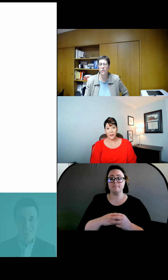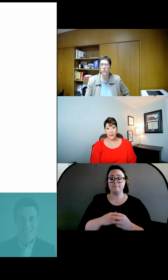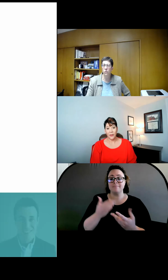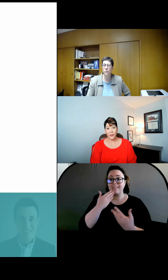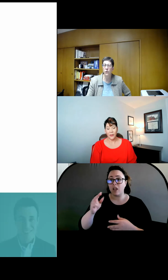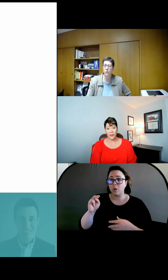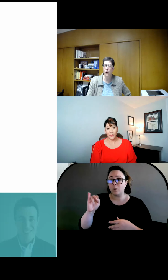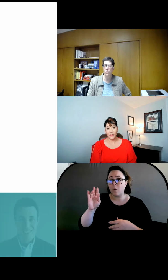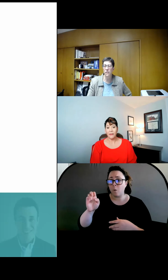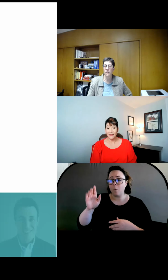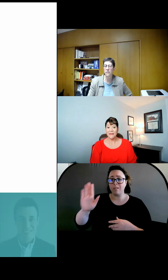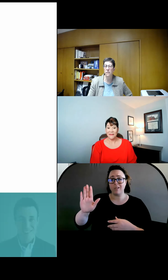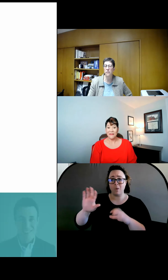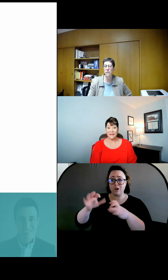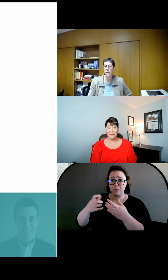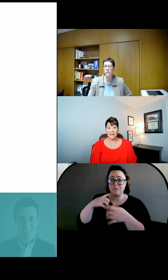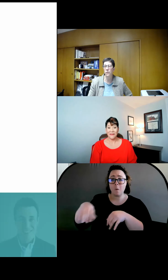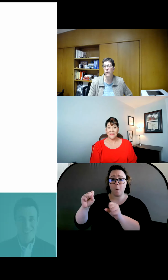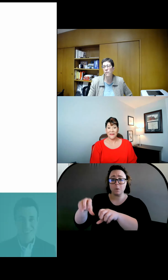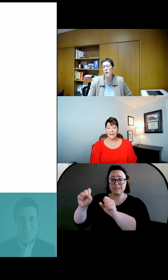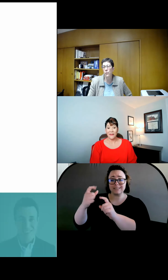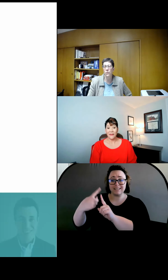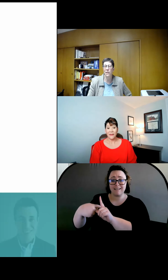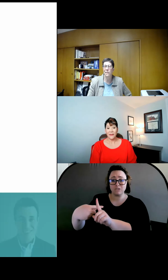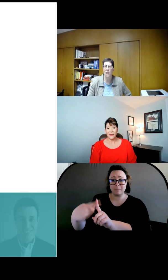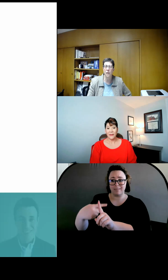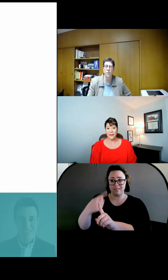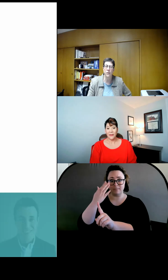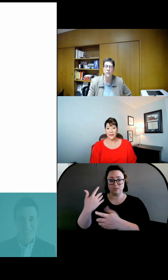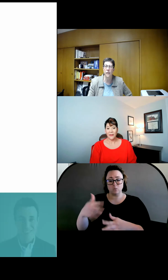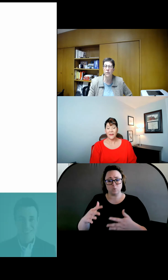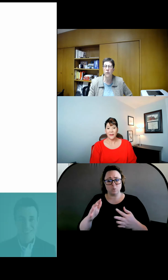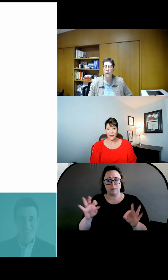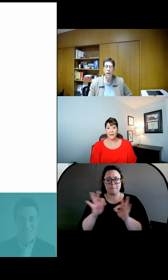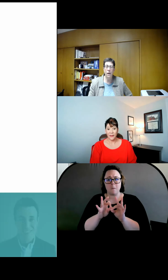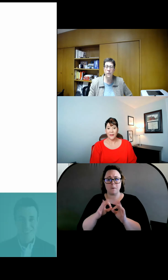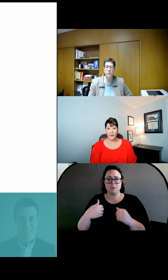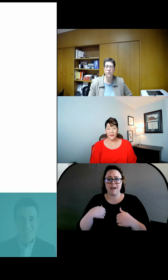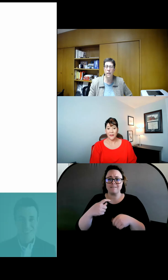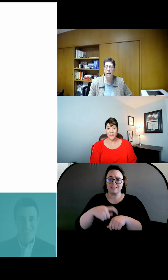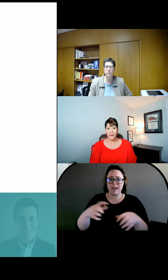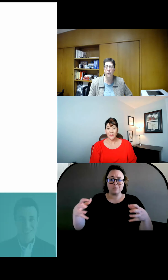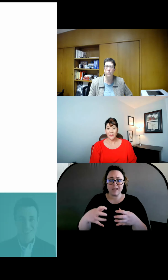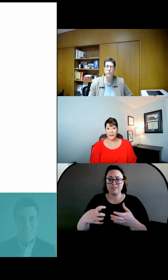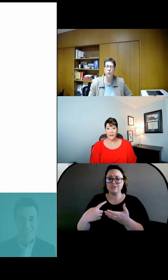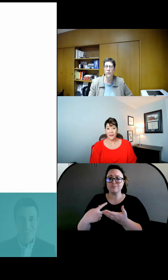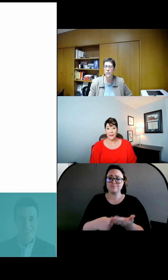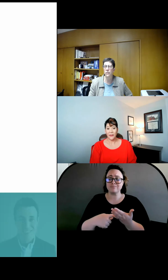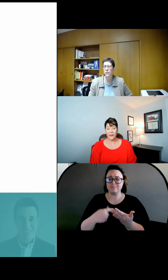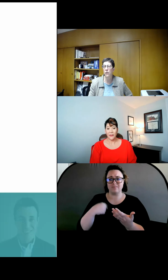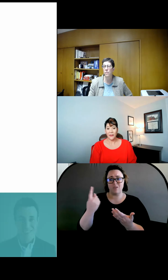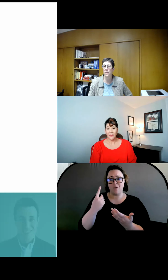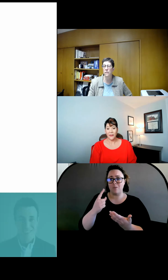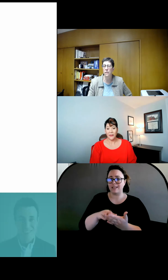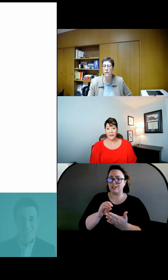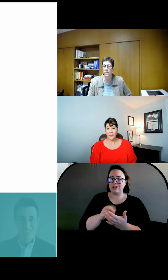Nicole, and your group for hosting these things so that we have an opportunity to talk about it together. I always learn a lot from your questions